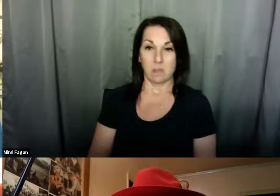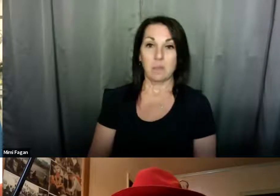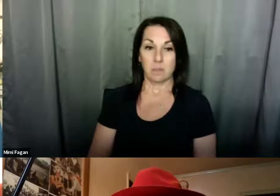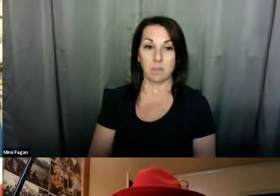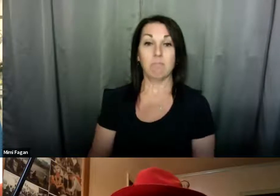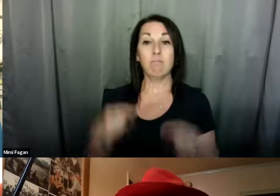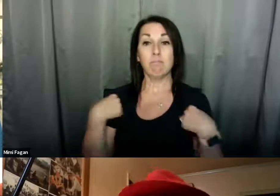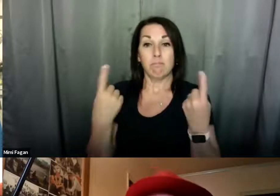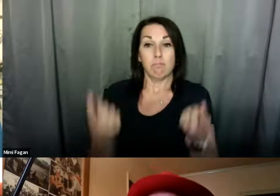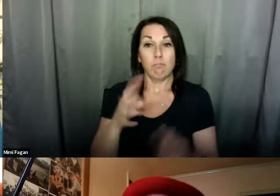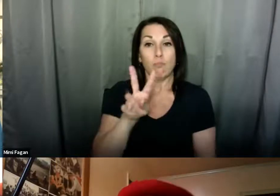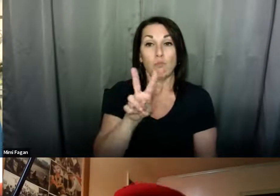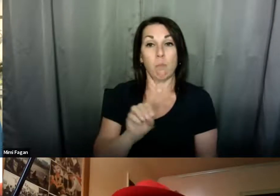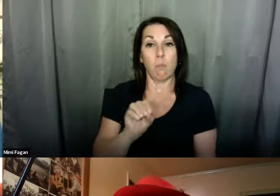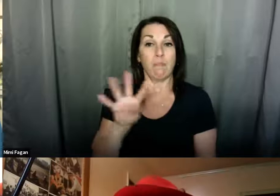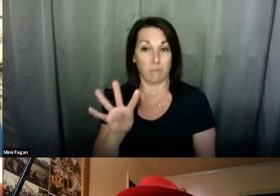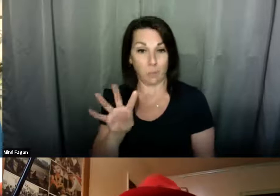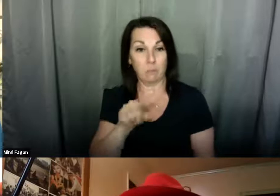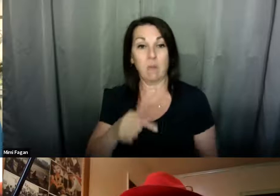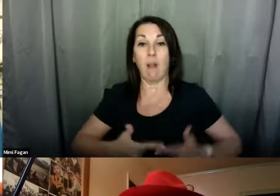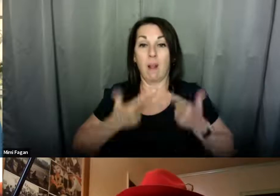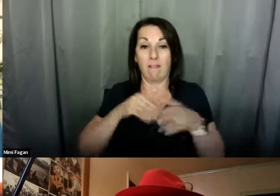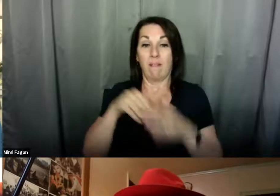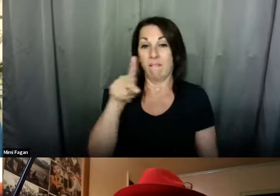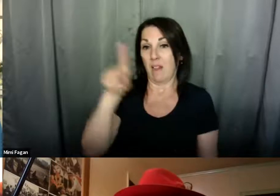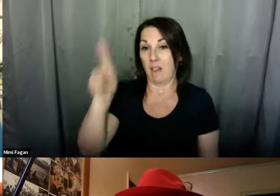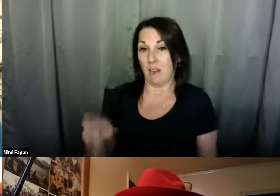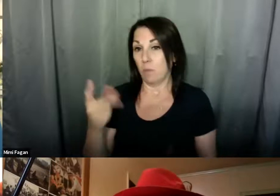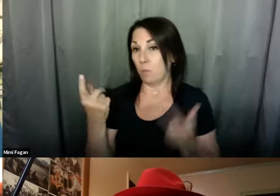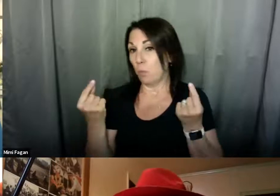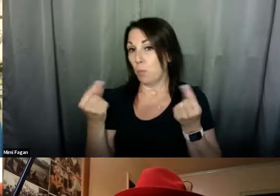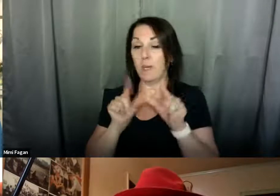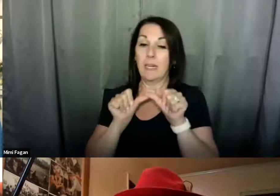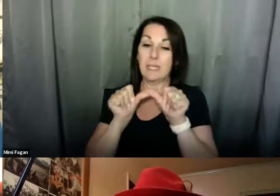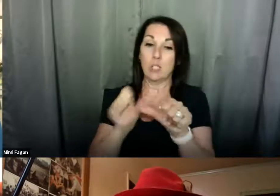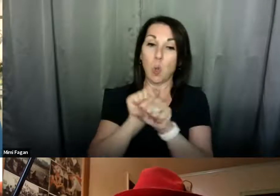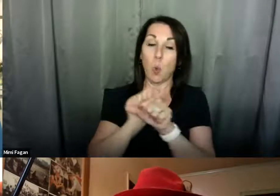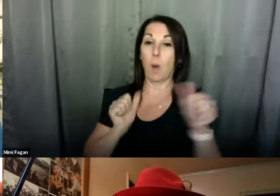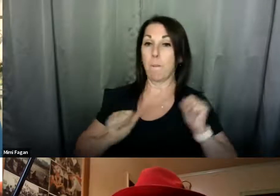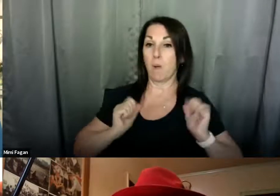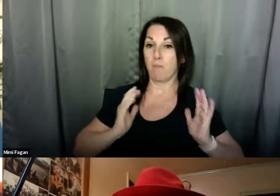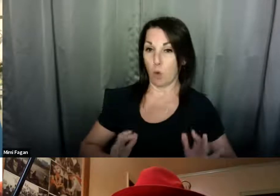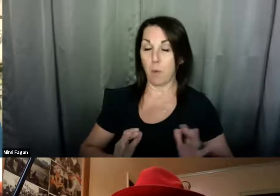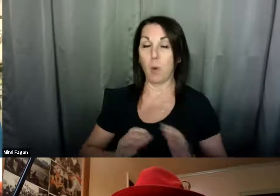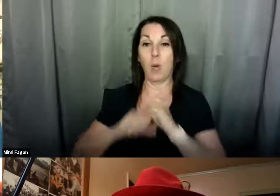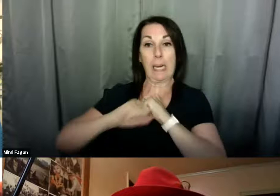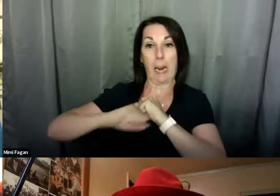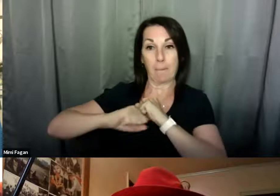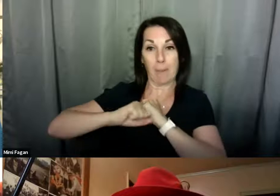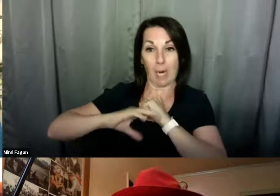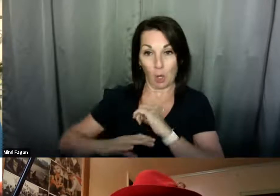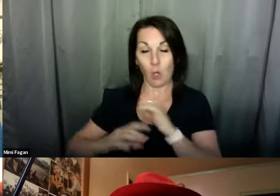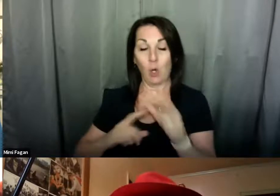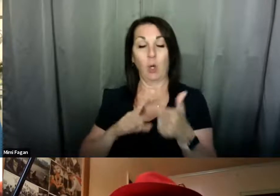Since 2004, Johnny has lived in Philadelphia, where he continues his work as a performer, a campaigner,